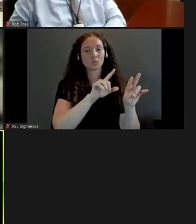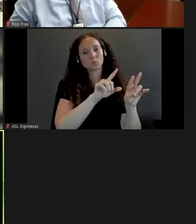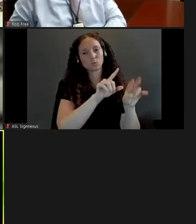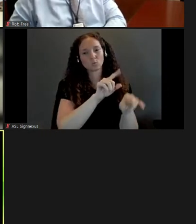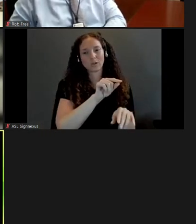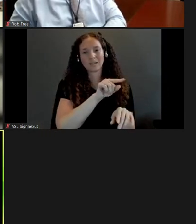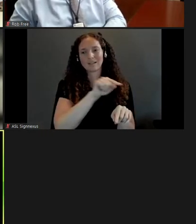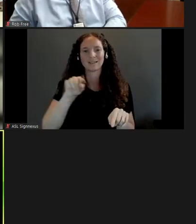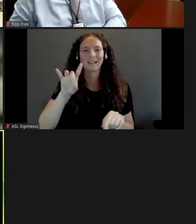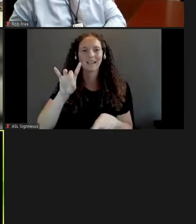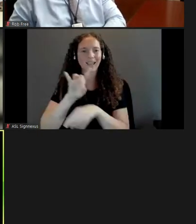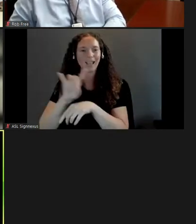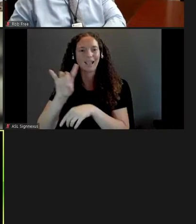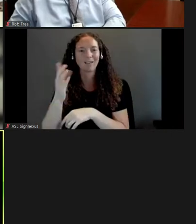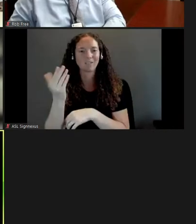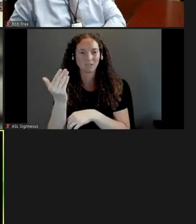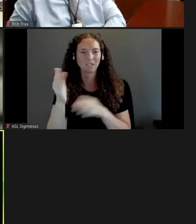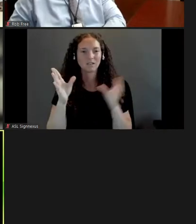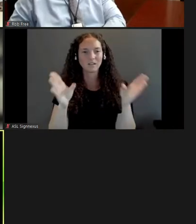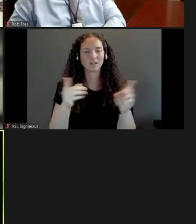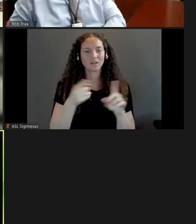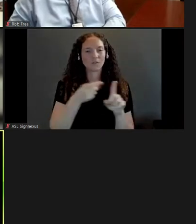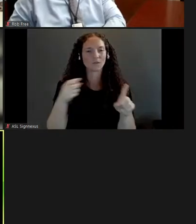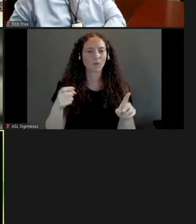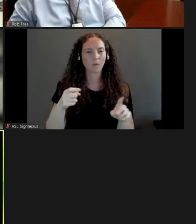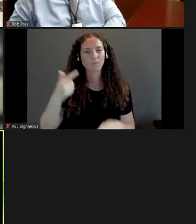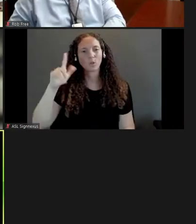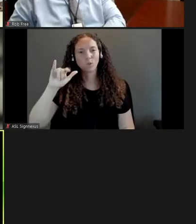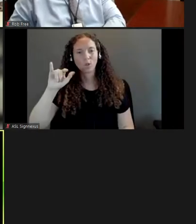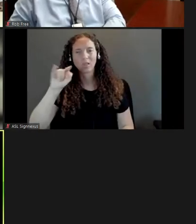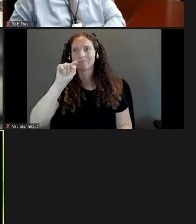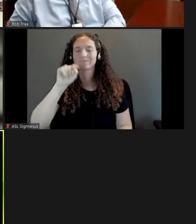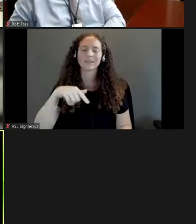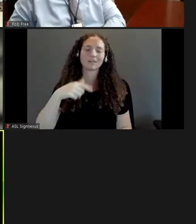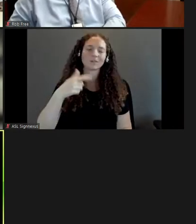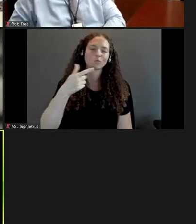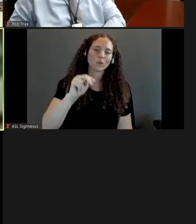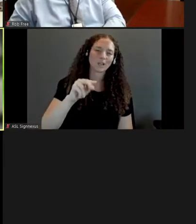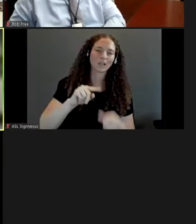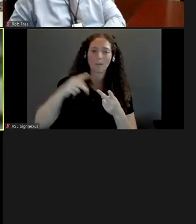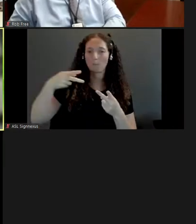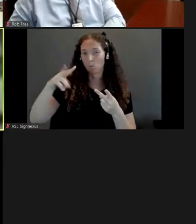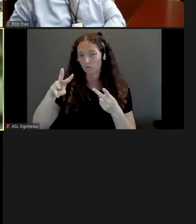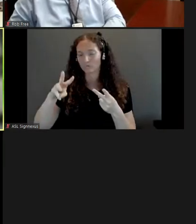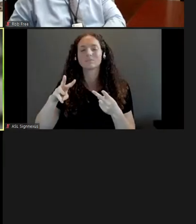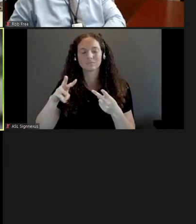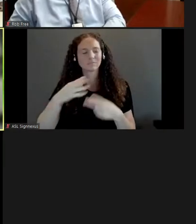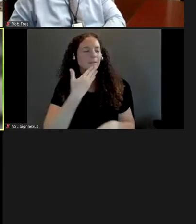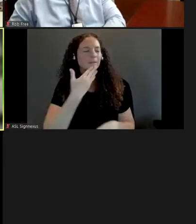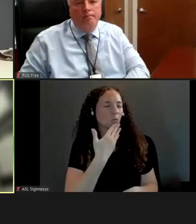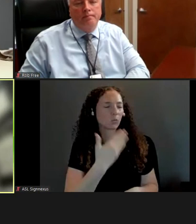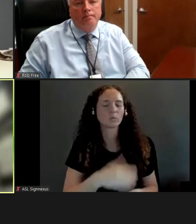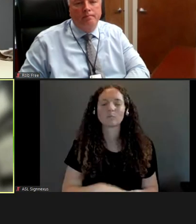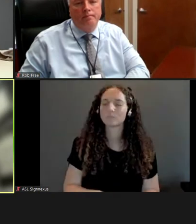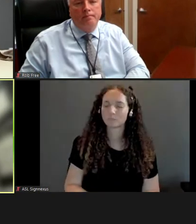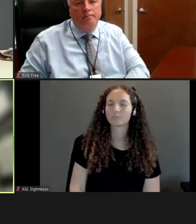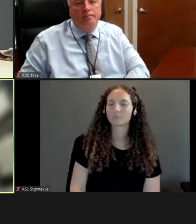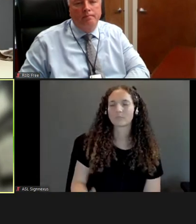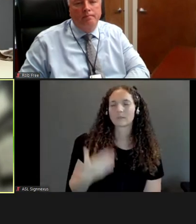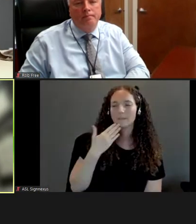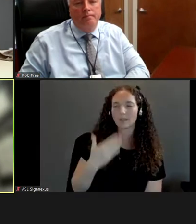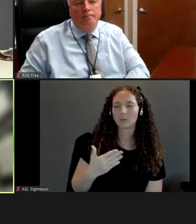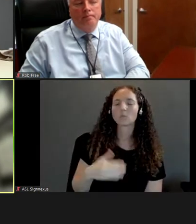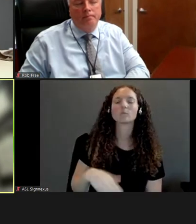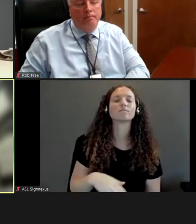Long Island, i.e. Great Neck, Port Washington. Thank you. Great. Thank you, David. So next we're going to have